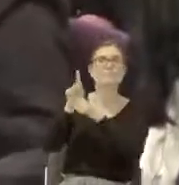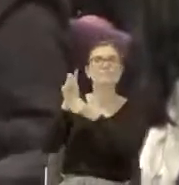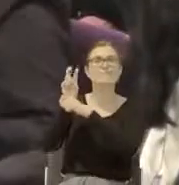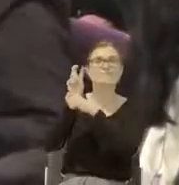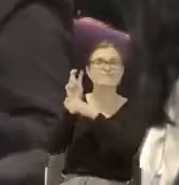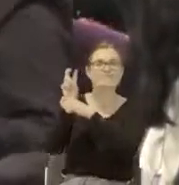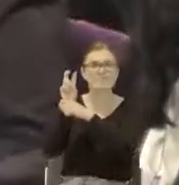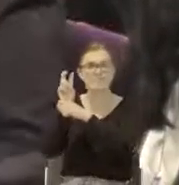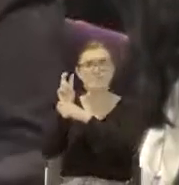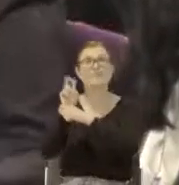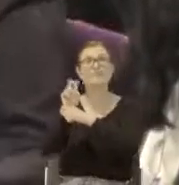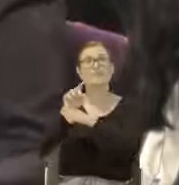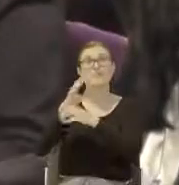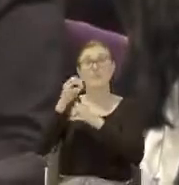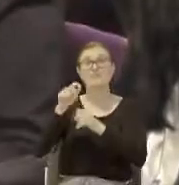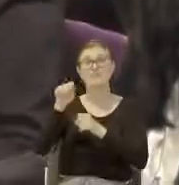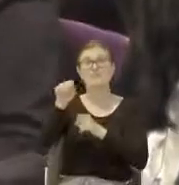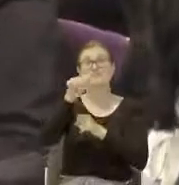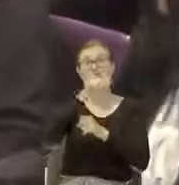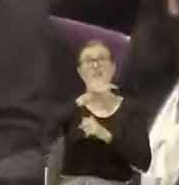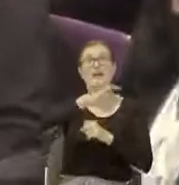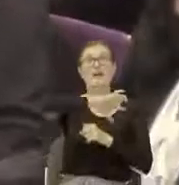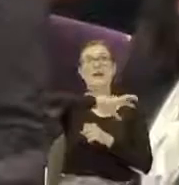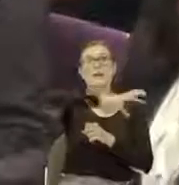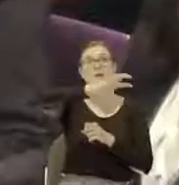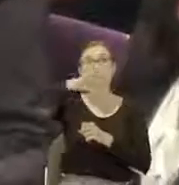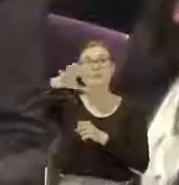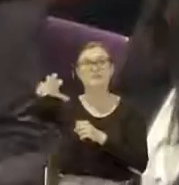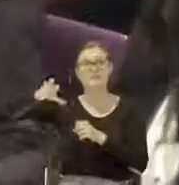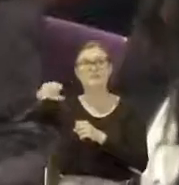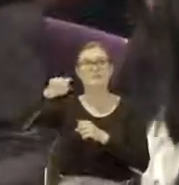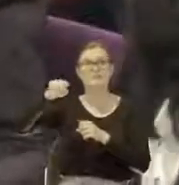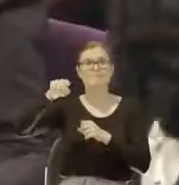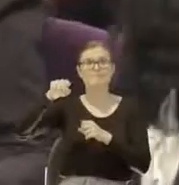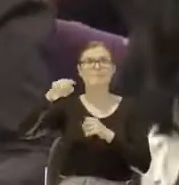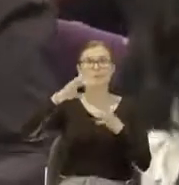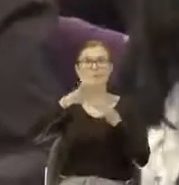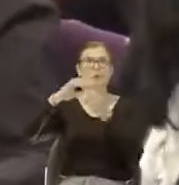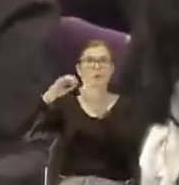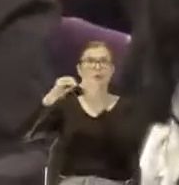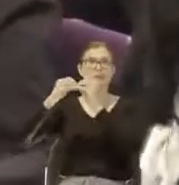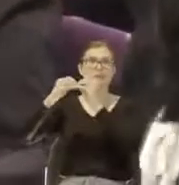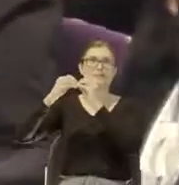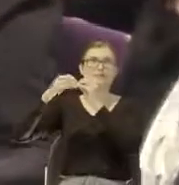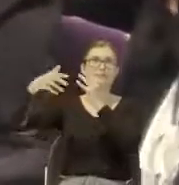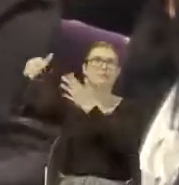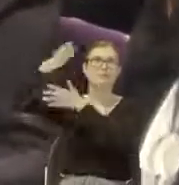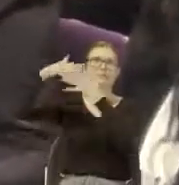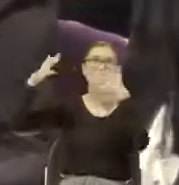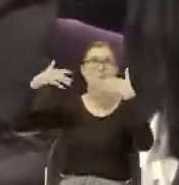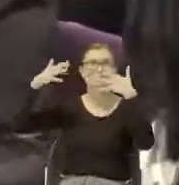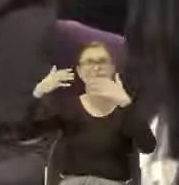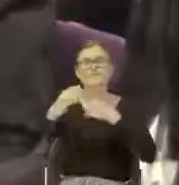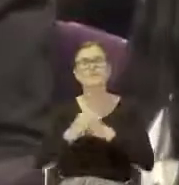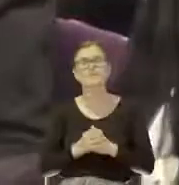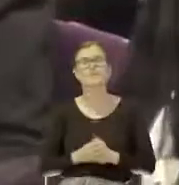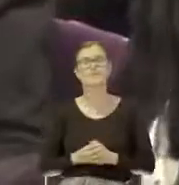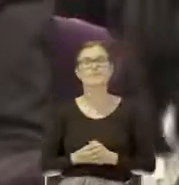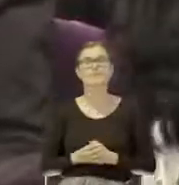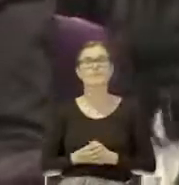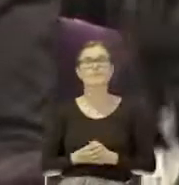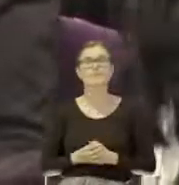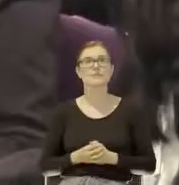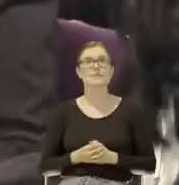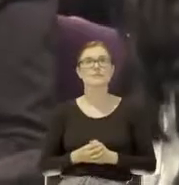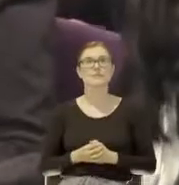was popularized or maybe shown all over KZN, where we have seen things that